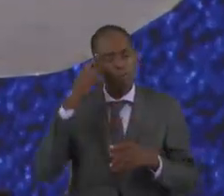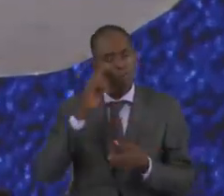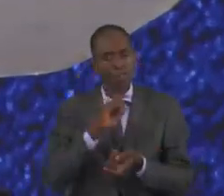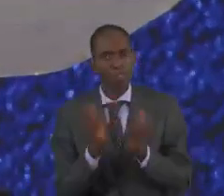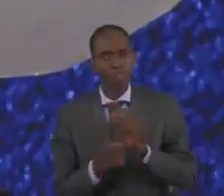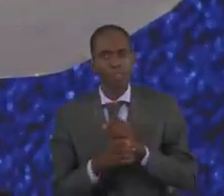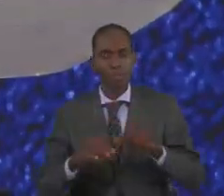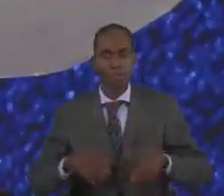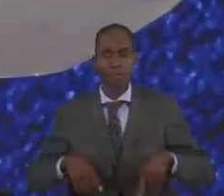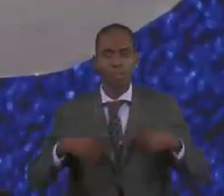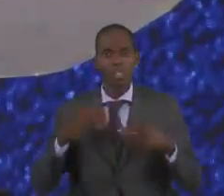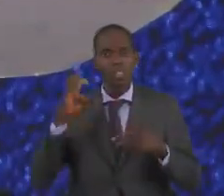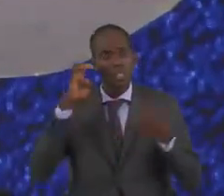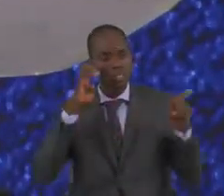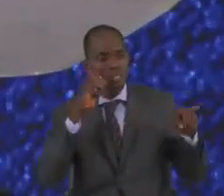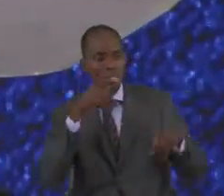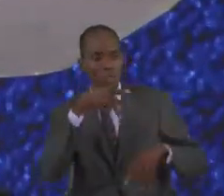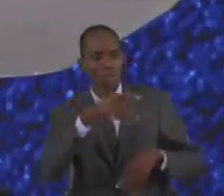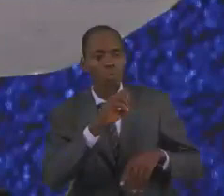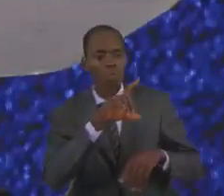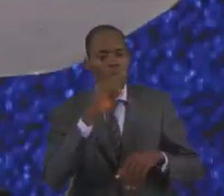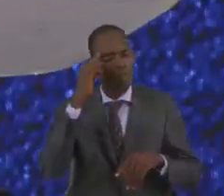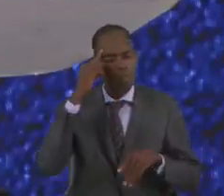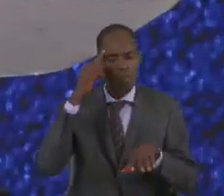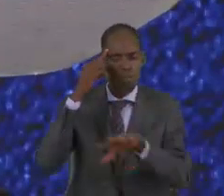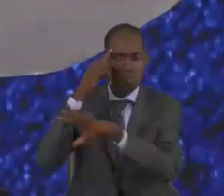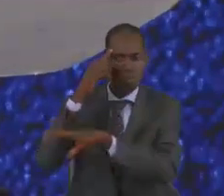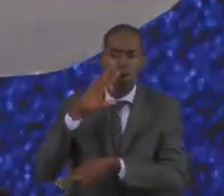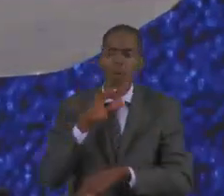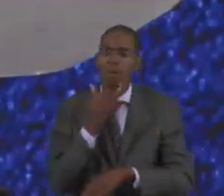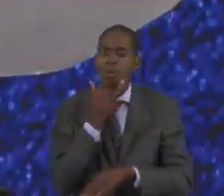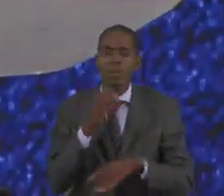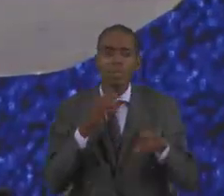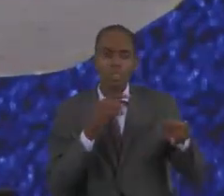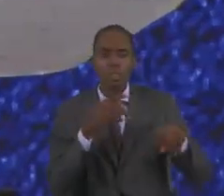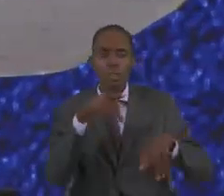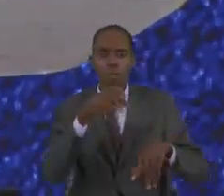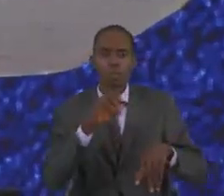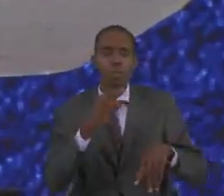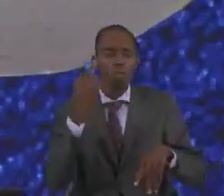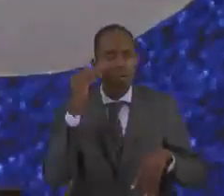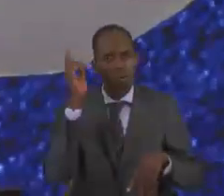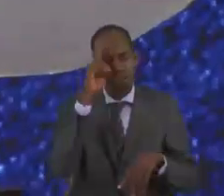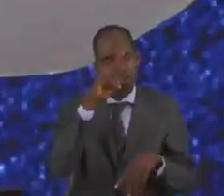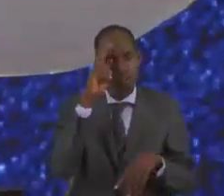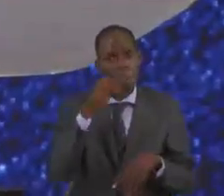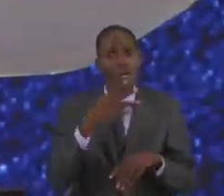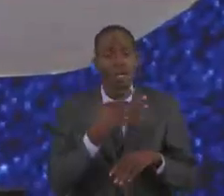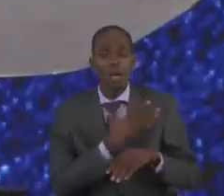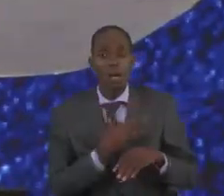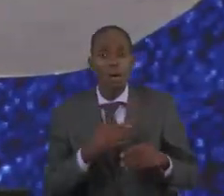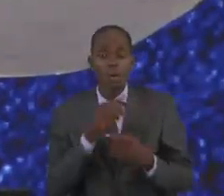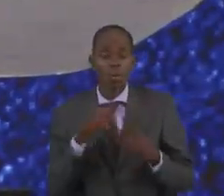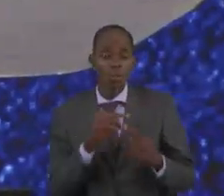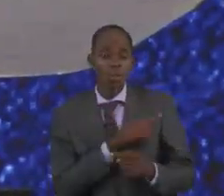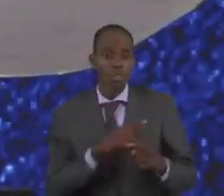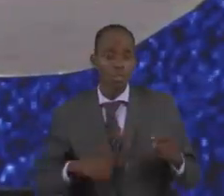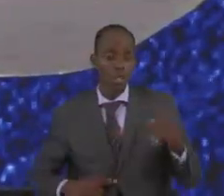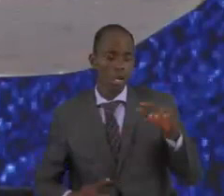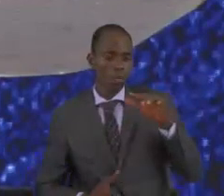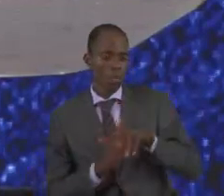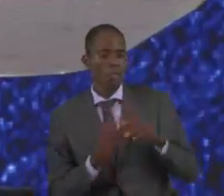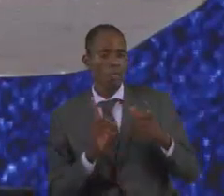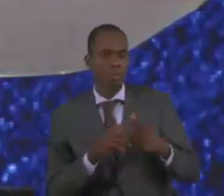of life, he thought they were wrong. He was ignorant. But then when the Lord appeared to him and